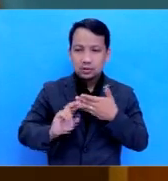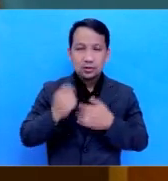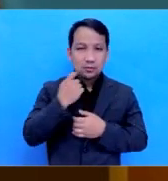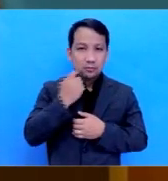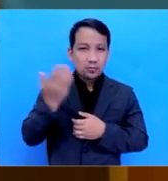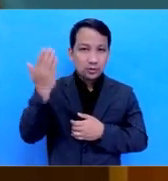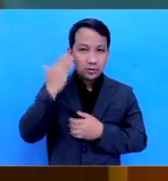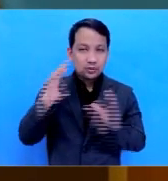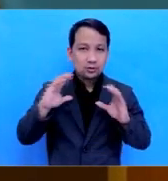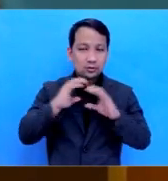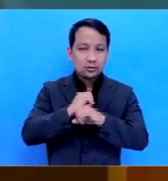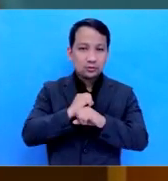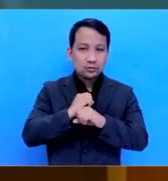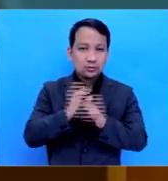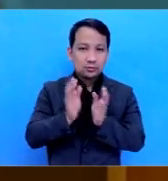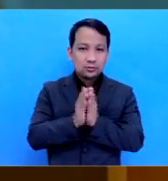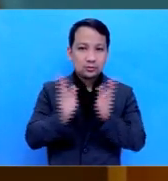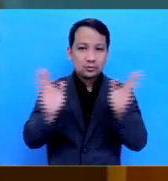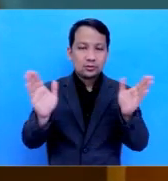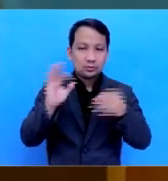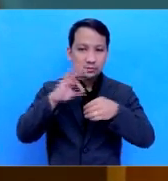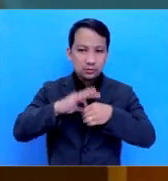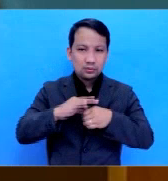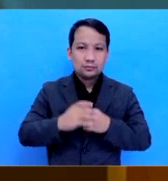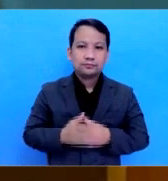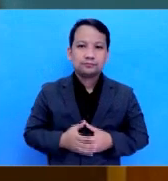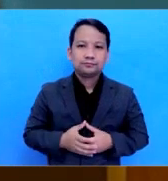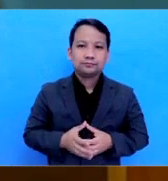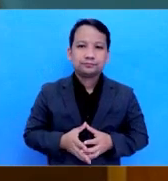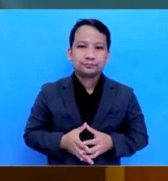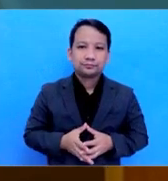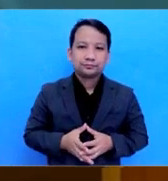concluded general elections.